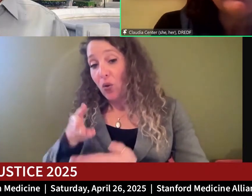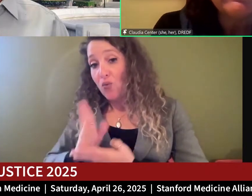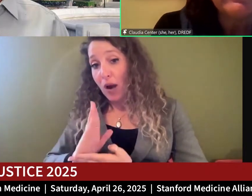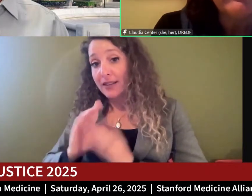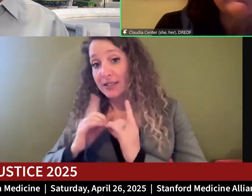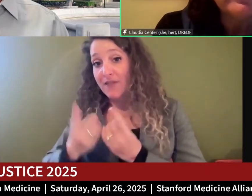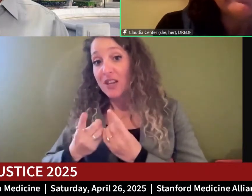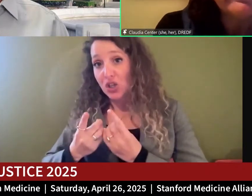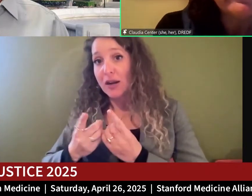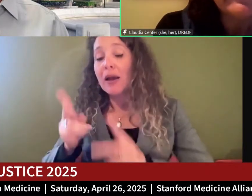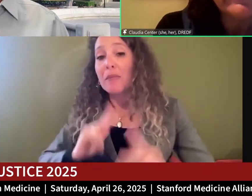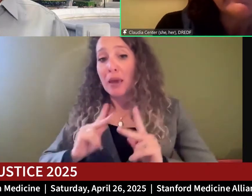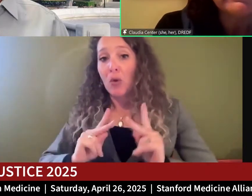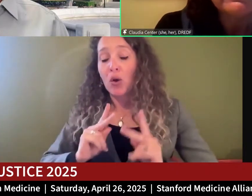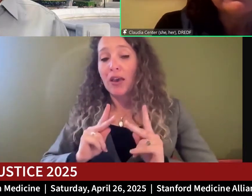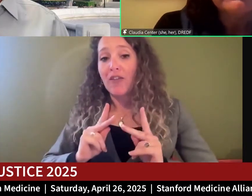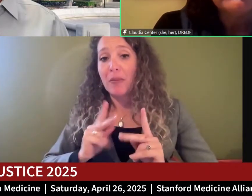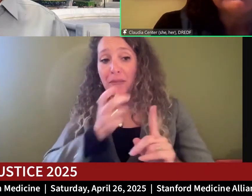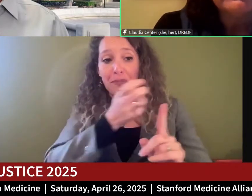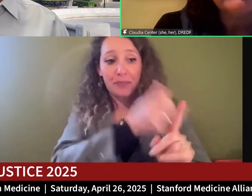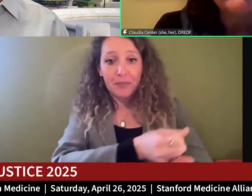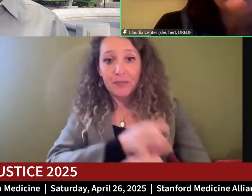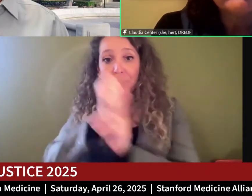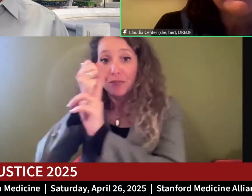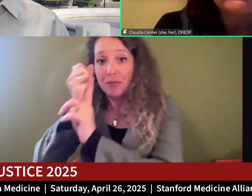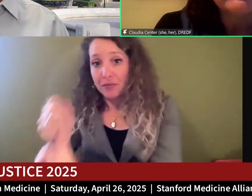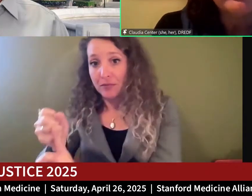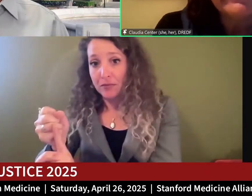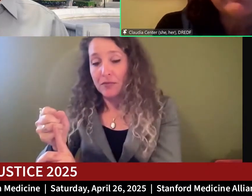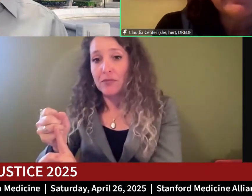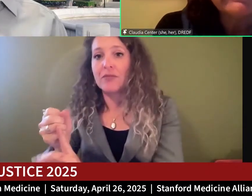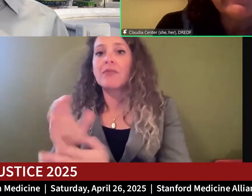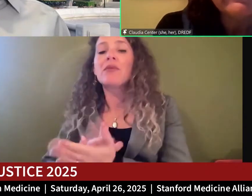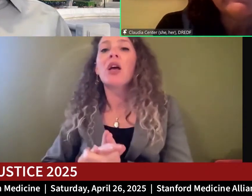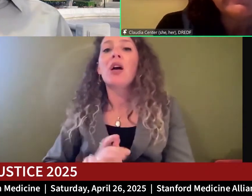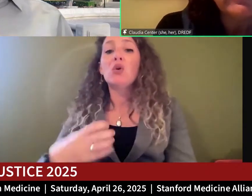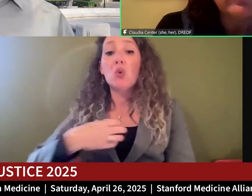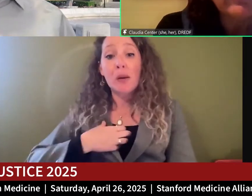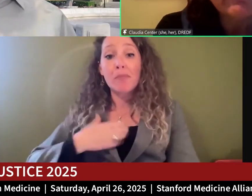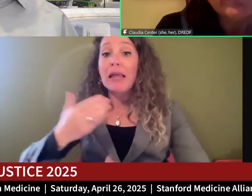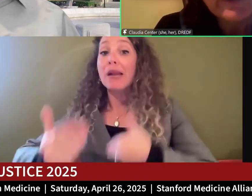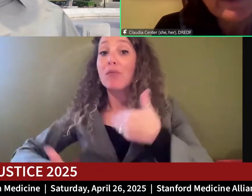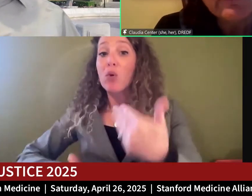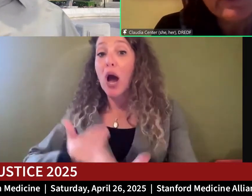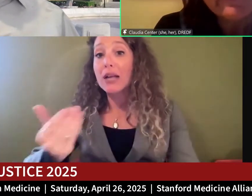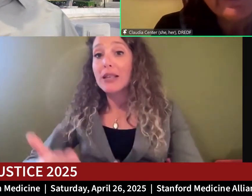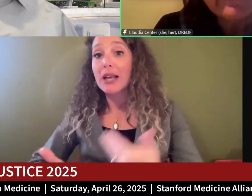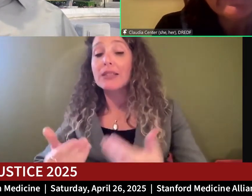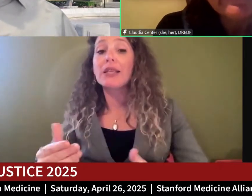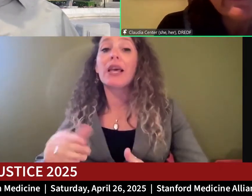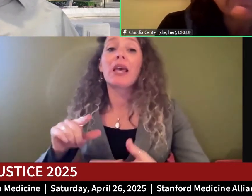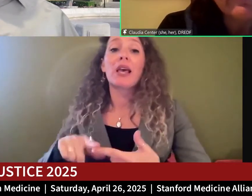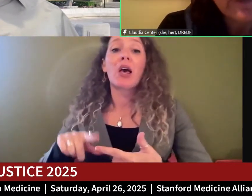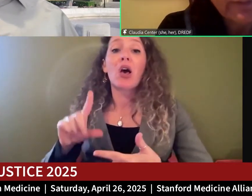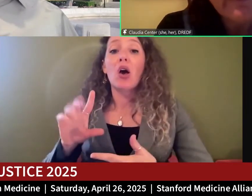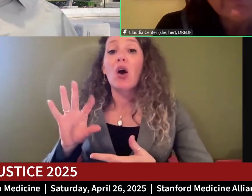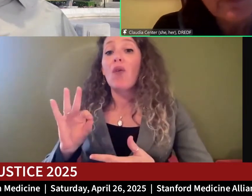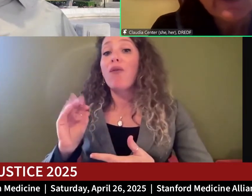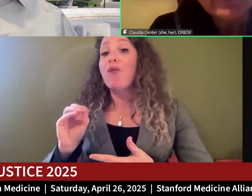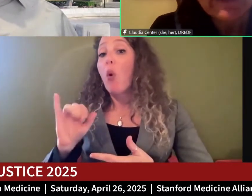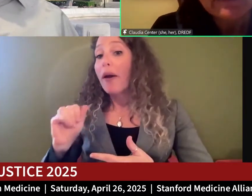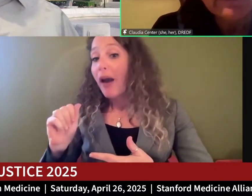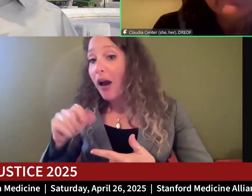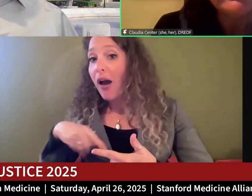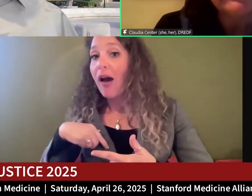some people, yeah, people have been moved to like um, complaint processing or FOIA responses, like the Freedom